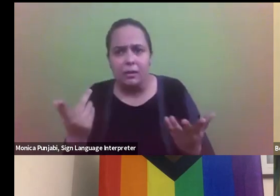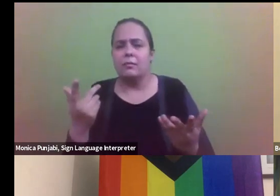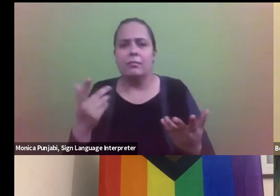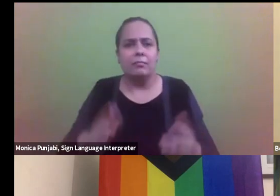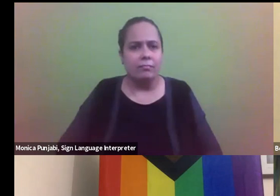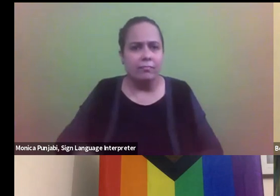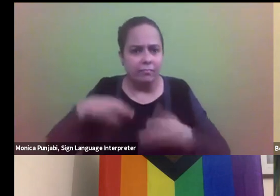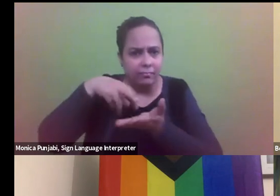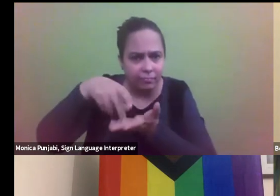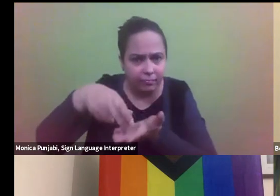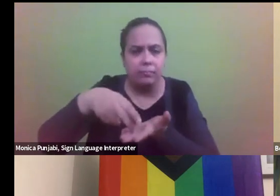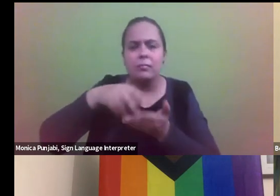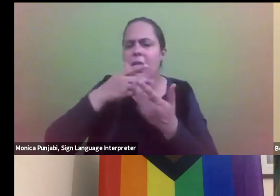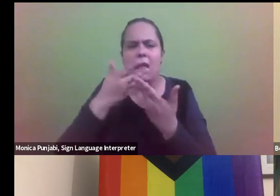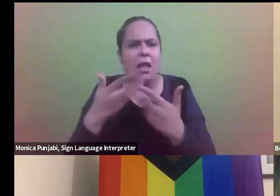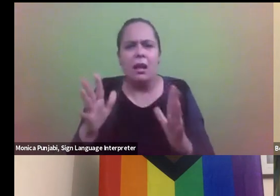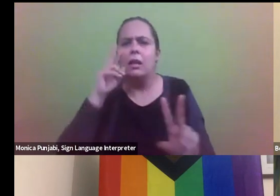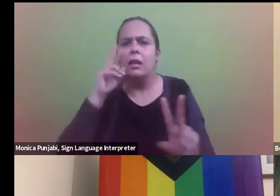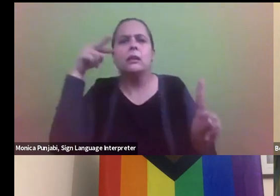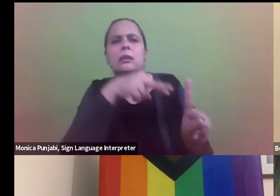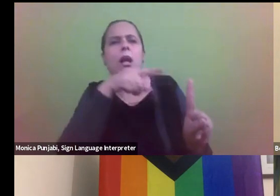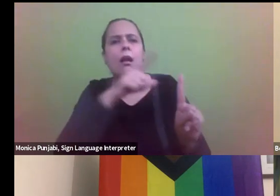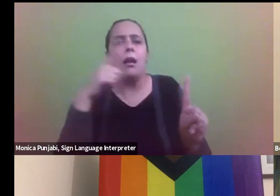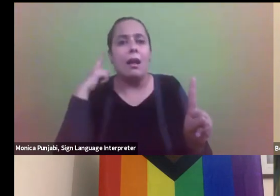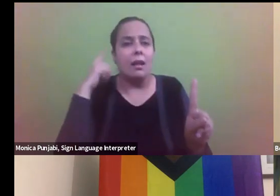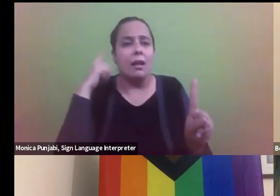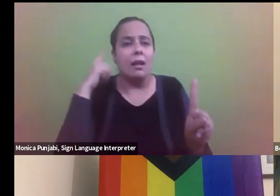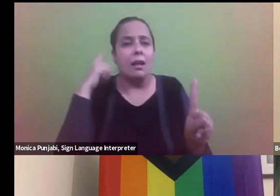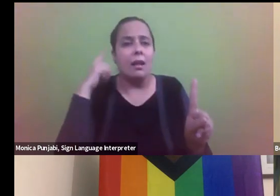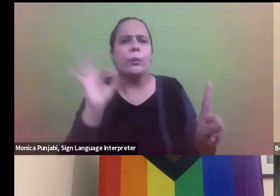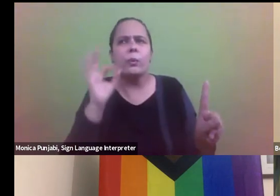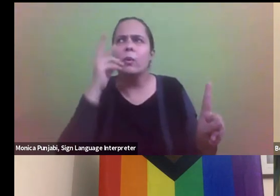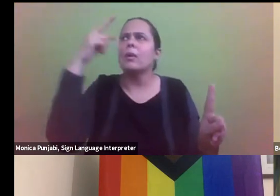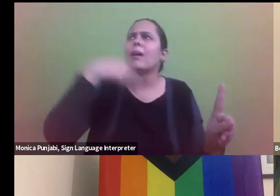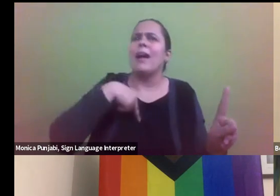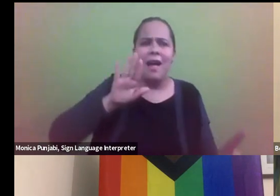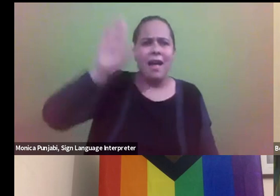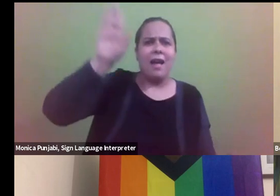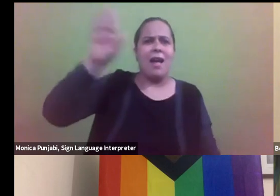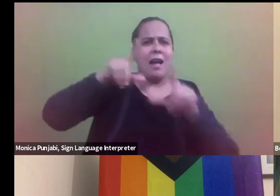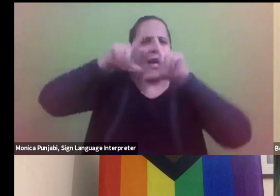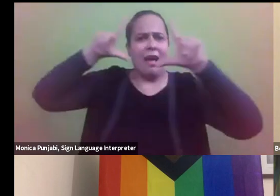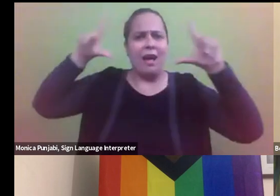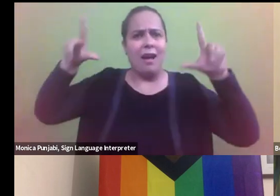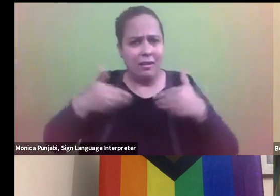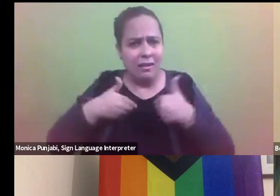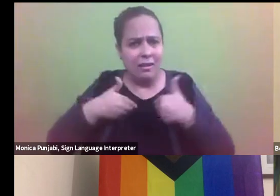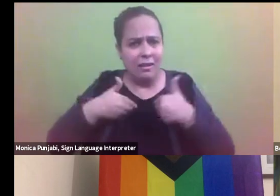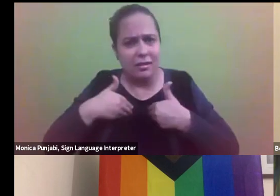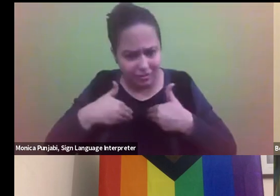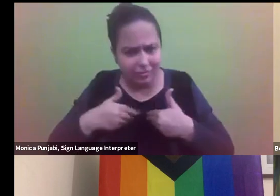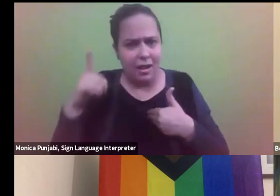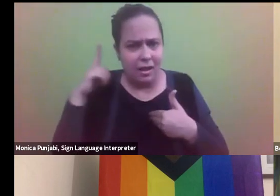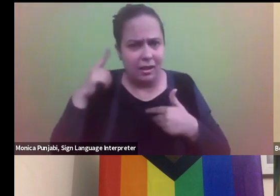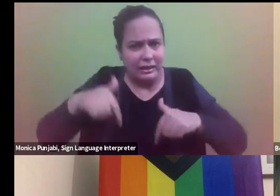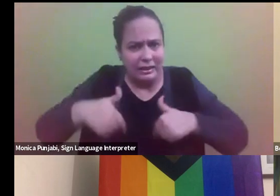don't believe that we can be leaders. We have a voice, that we can be seen, and that